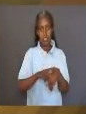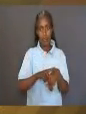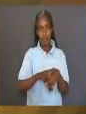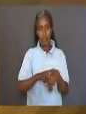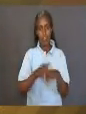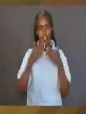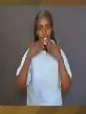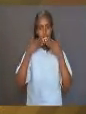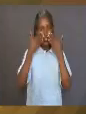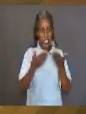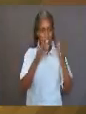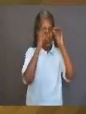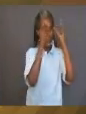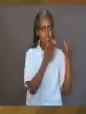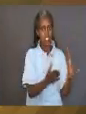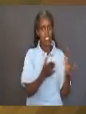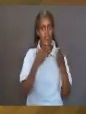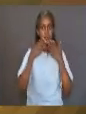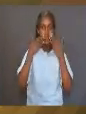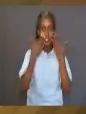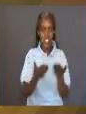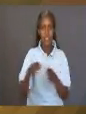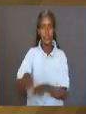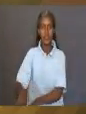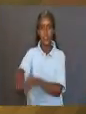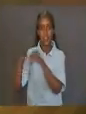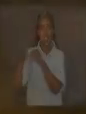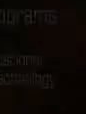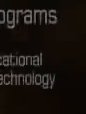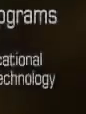Thank you, teacher. Thank you, students.